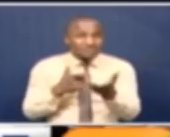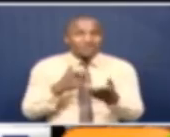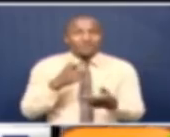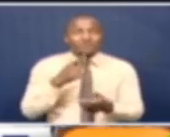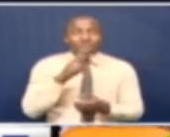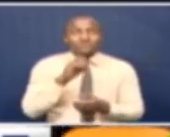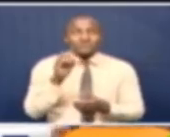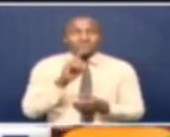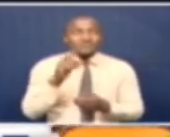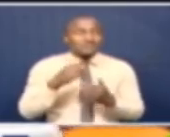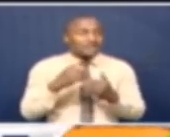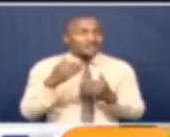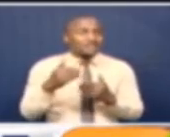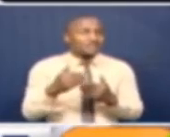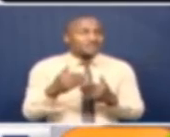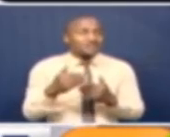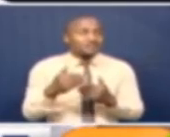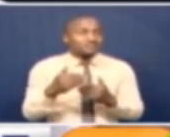minutes later,